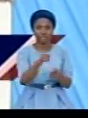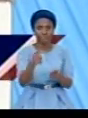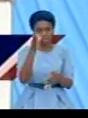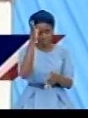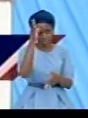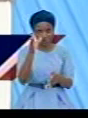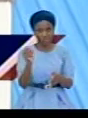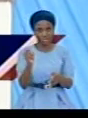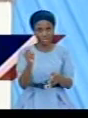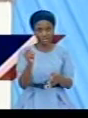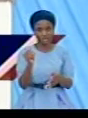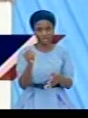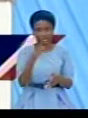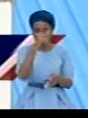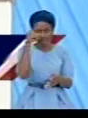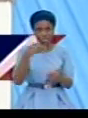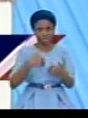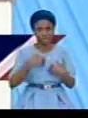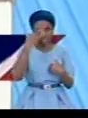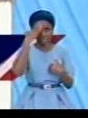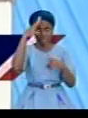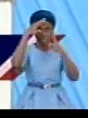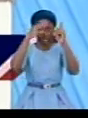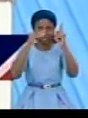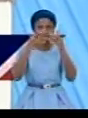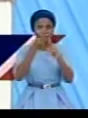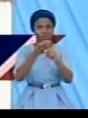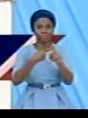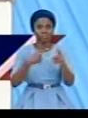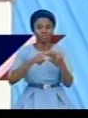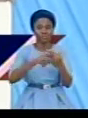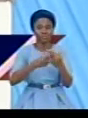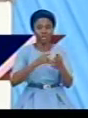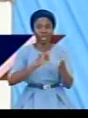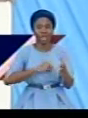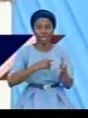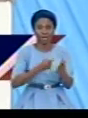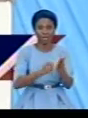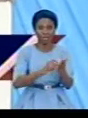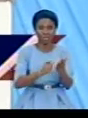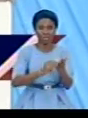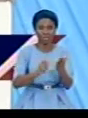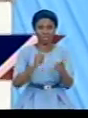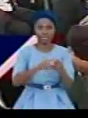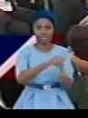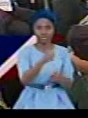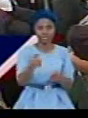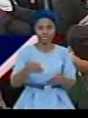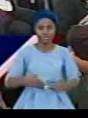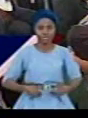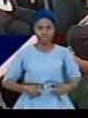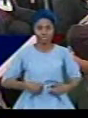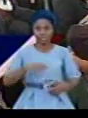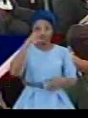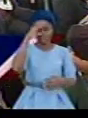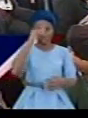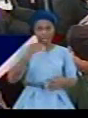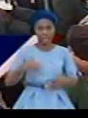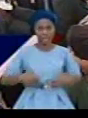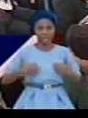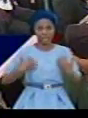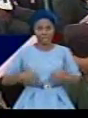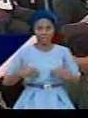known him that is from the beginning. Write unto you, young men, because ye